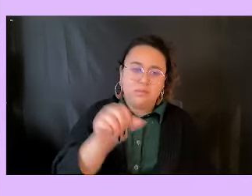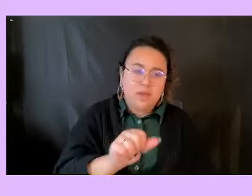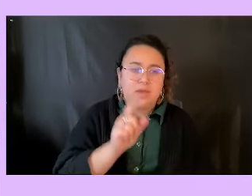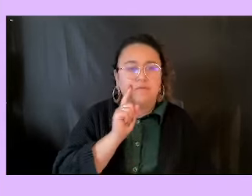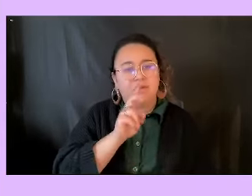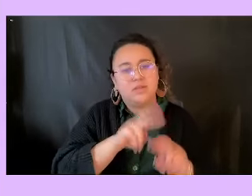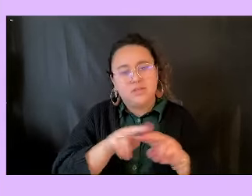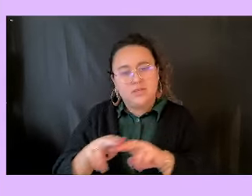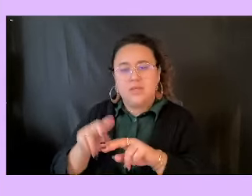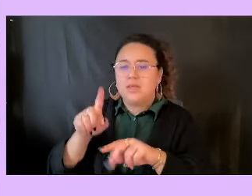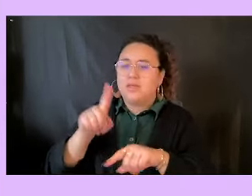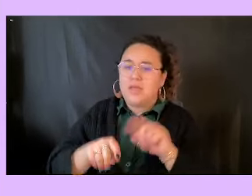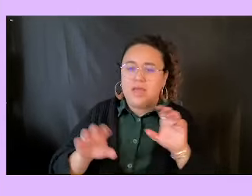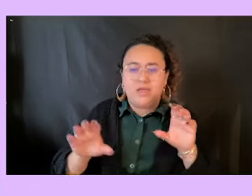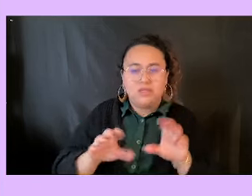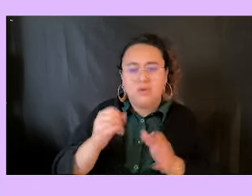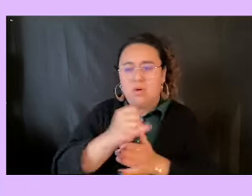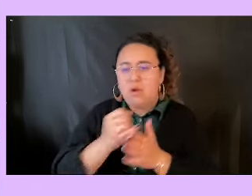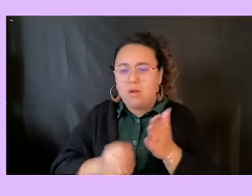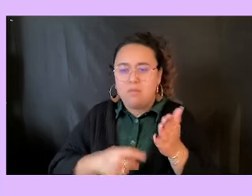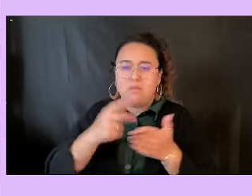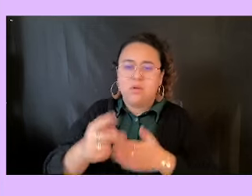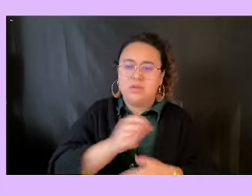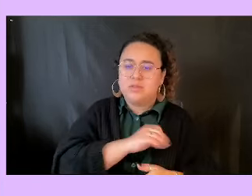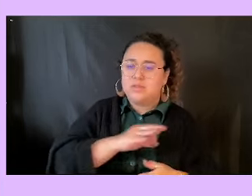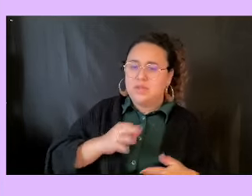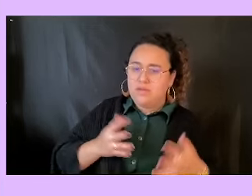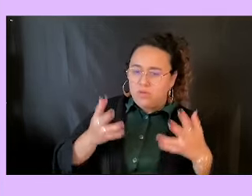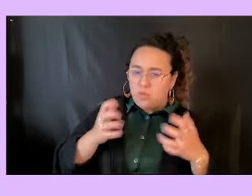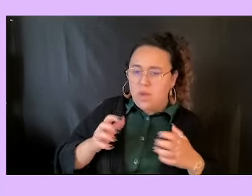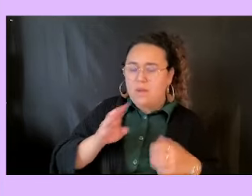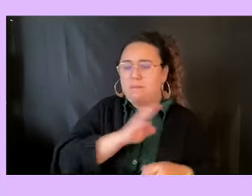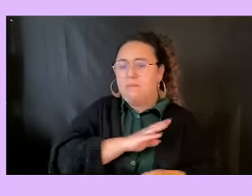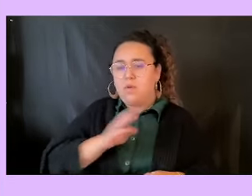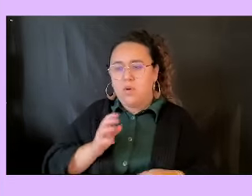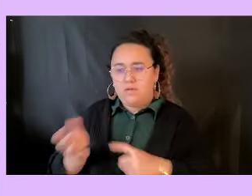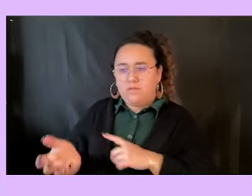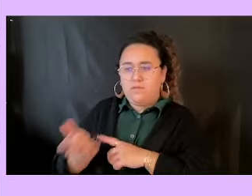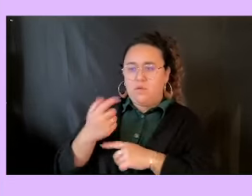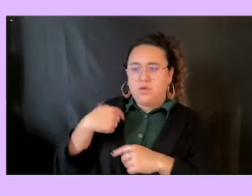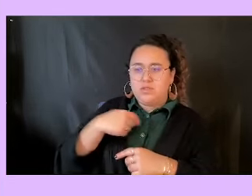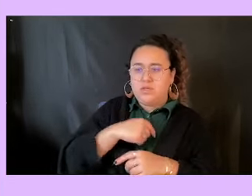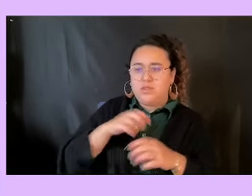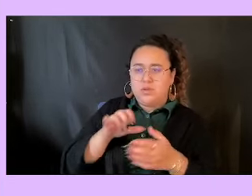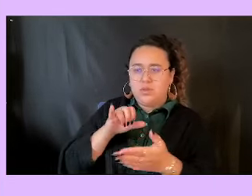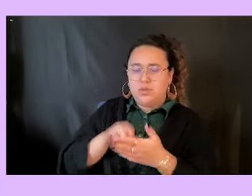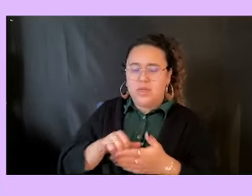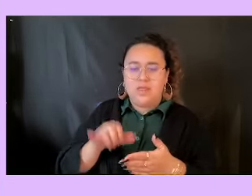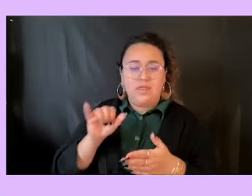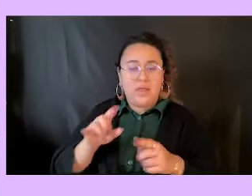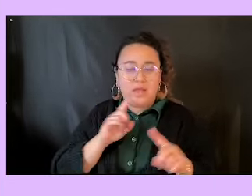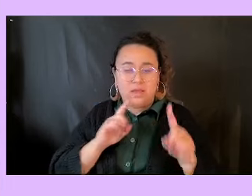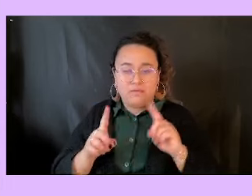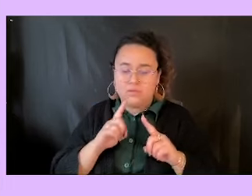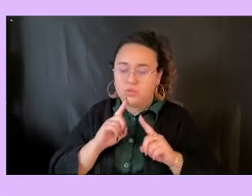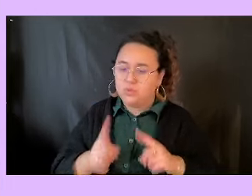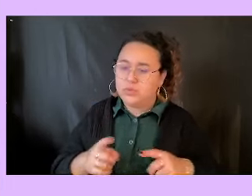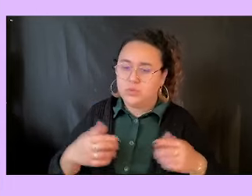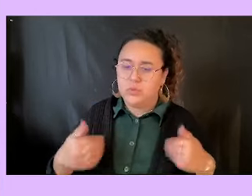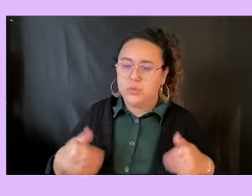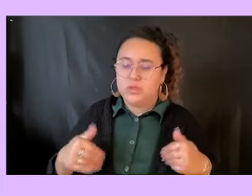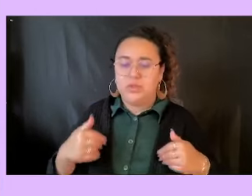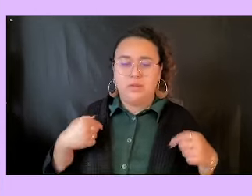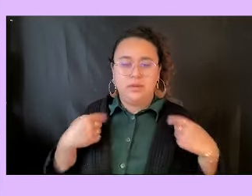do the artistic programming we want to do and the staff wants to do, the board is making us do this. And that conversation is really